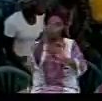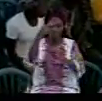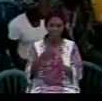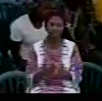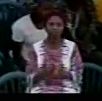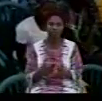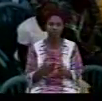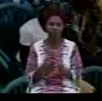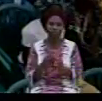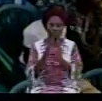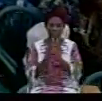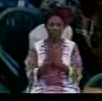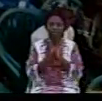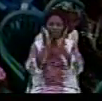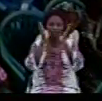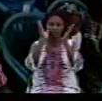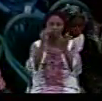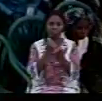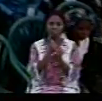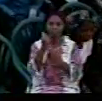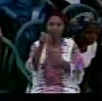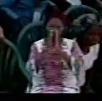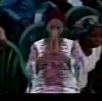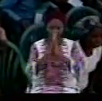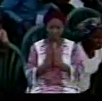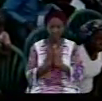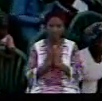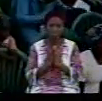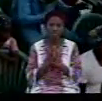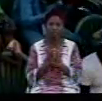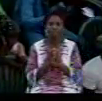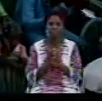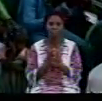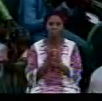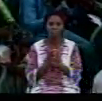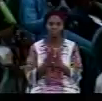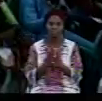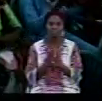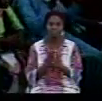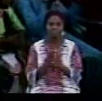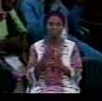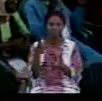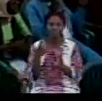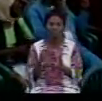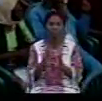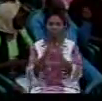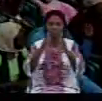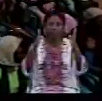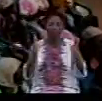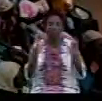The louder your amen, the bigger your miracle.